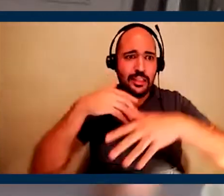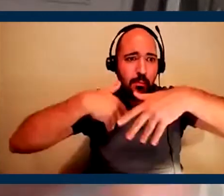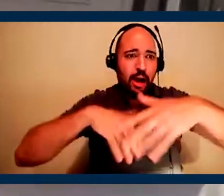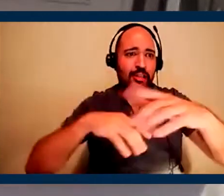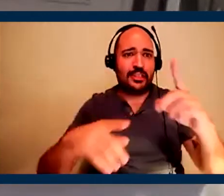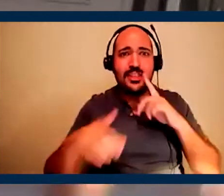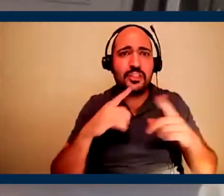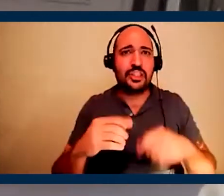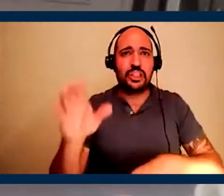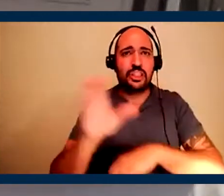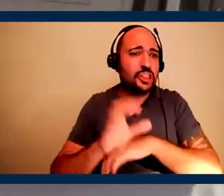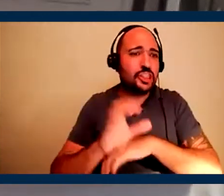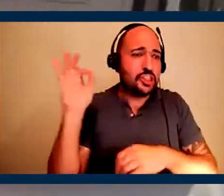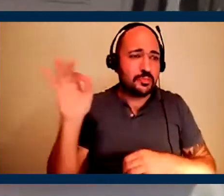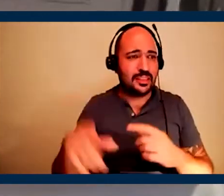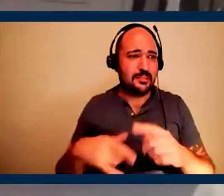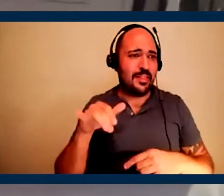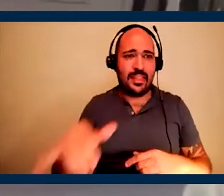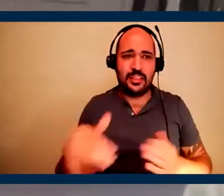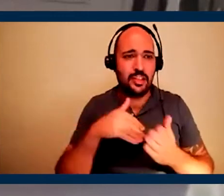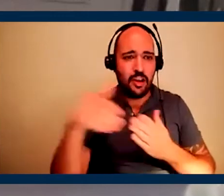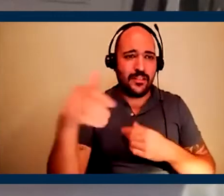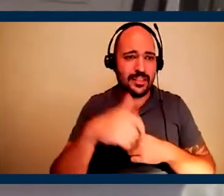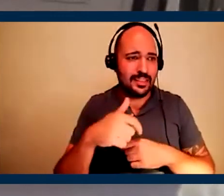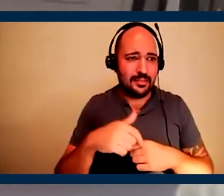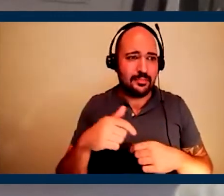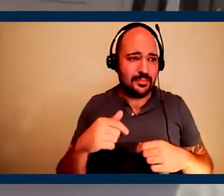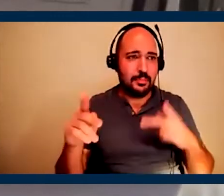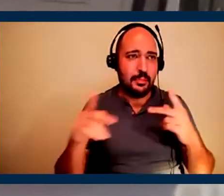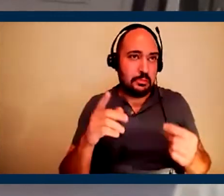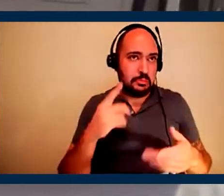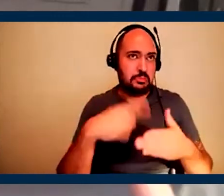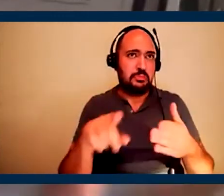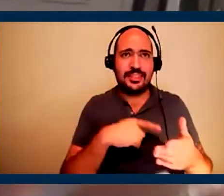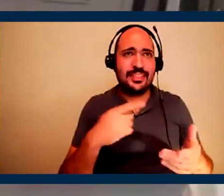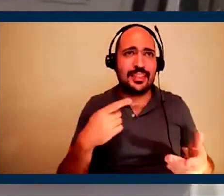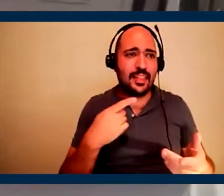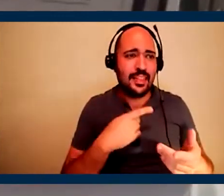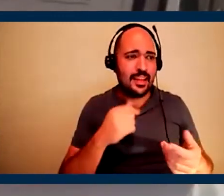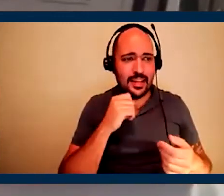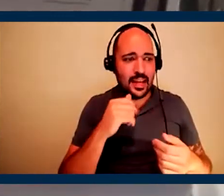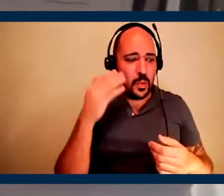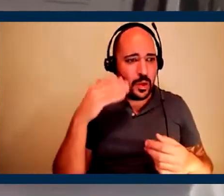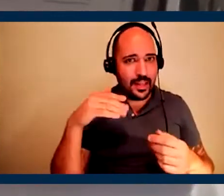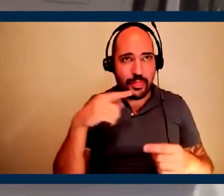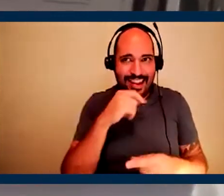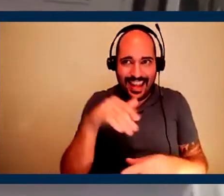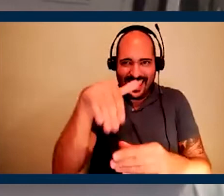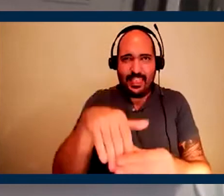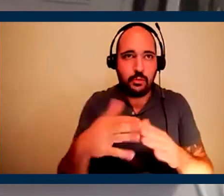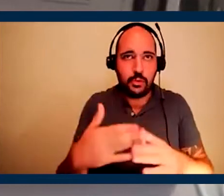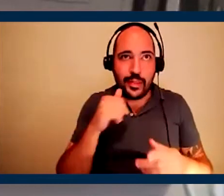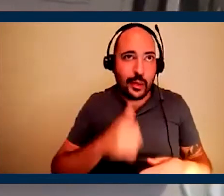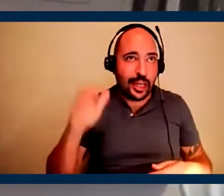conversations and church sermons and so on and so forth. I feel like oftentimes people make that critique. They're just not in the community to know or to listen or to